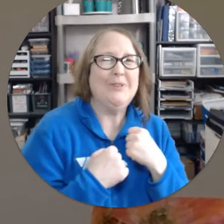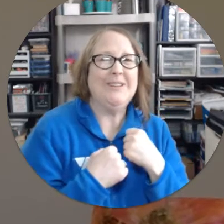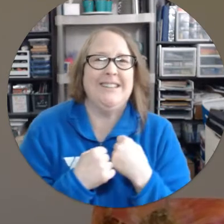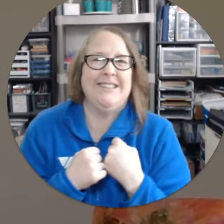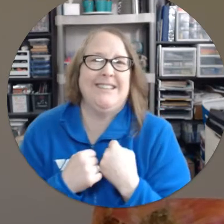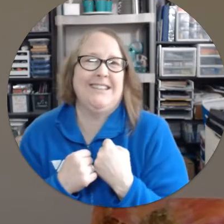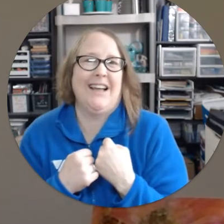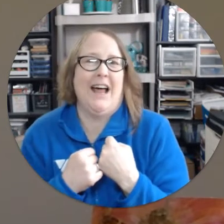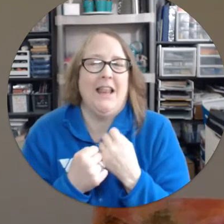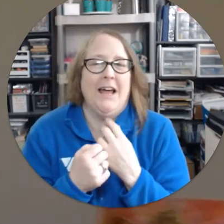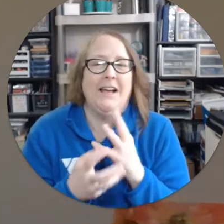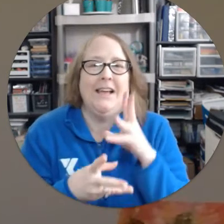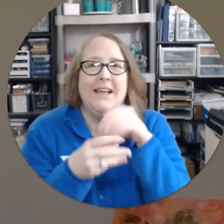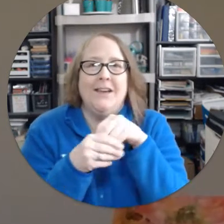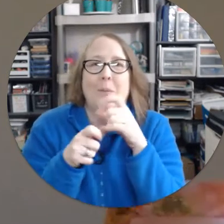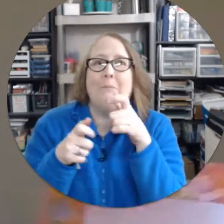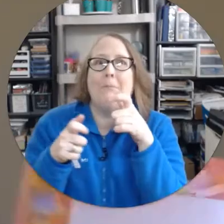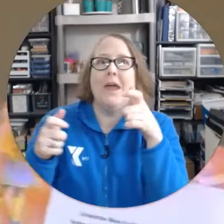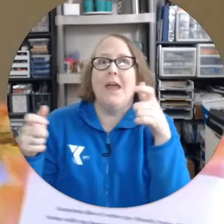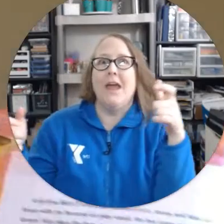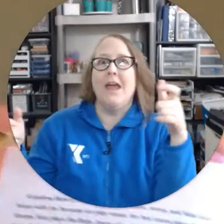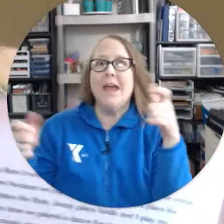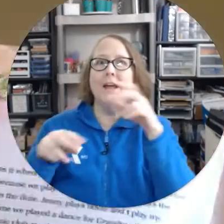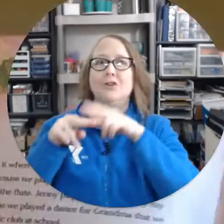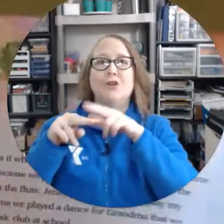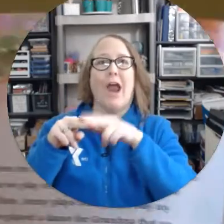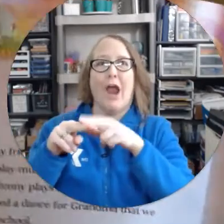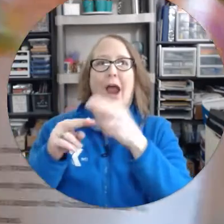our big chair to eat it.